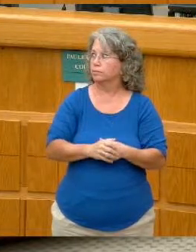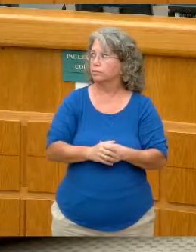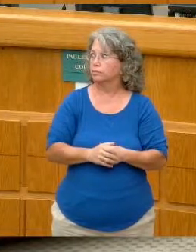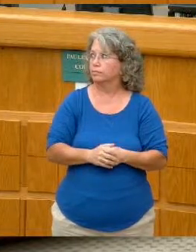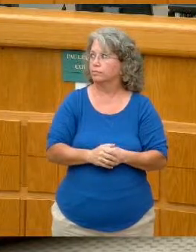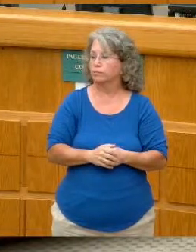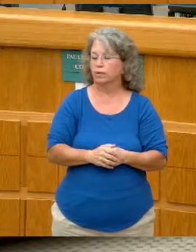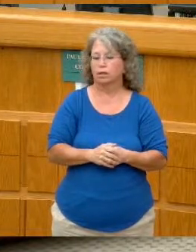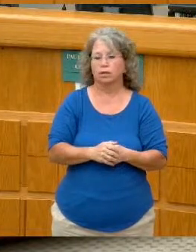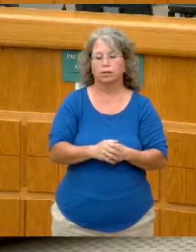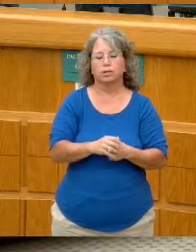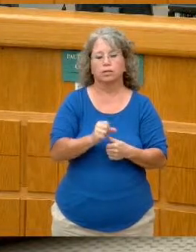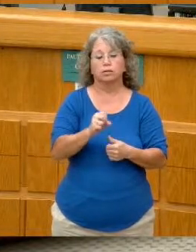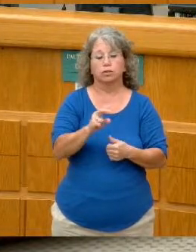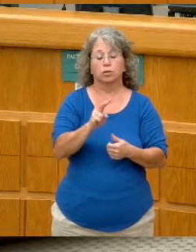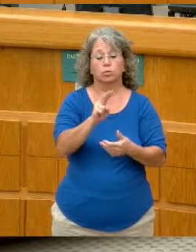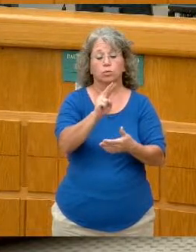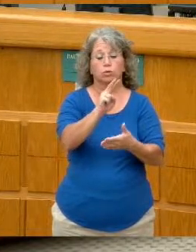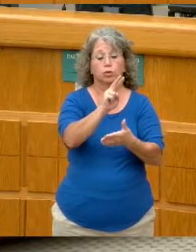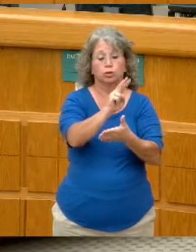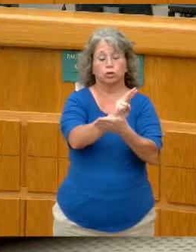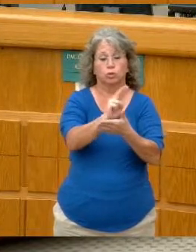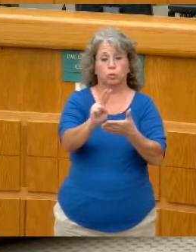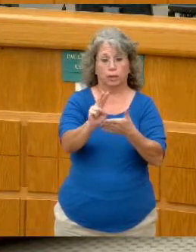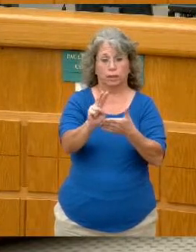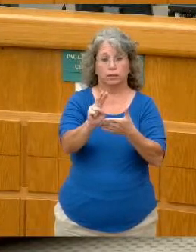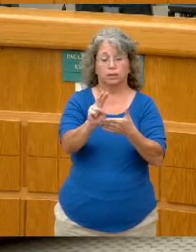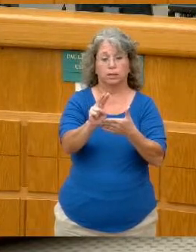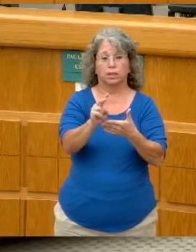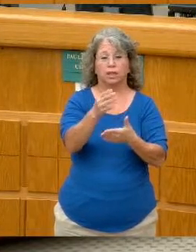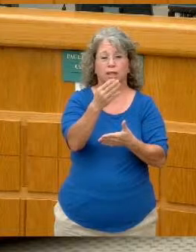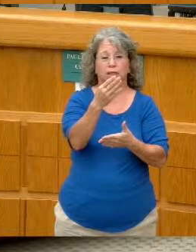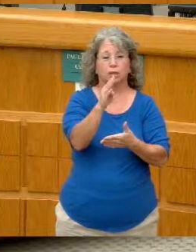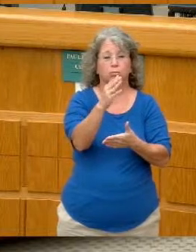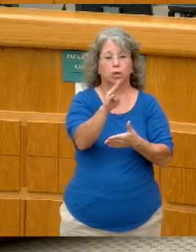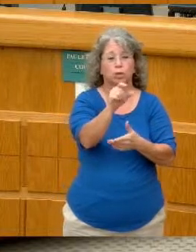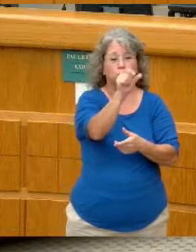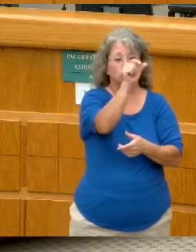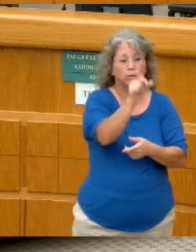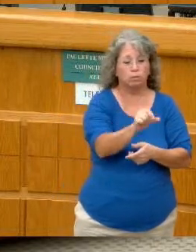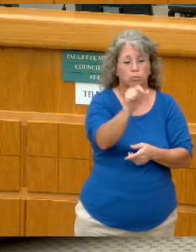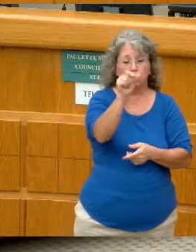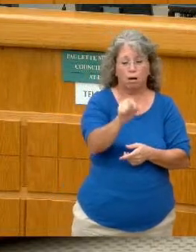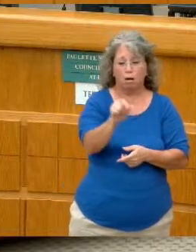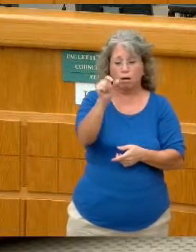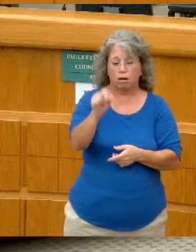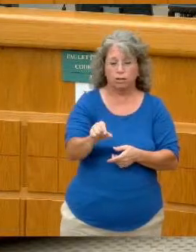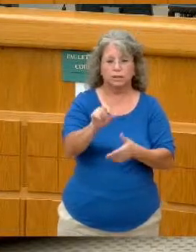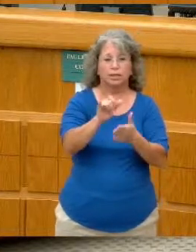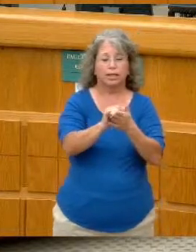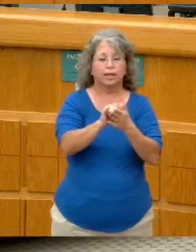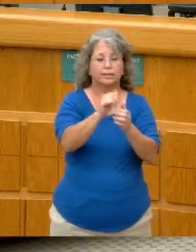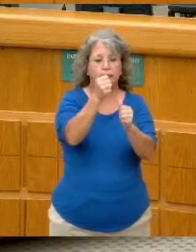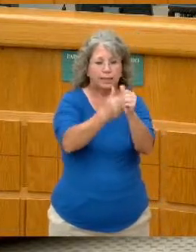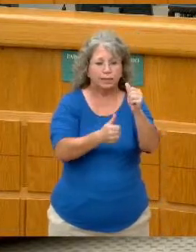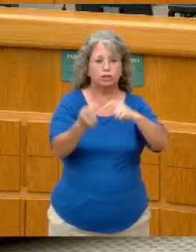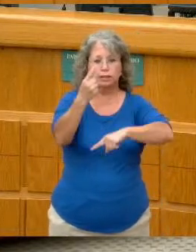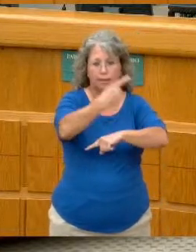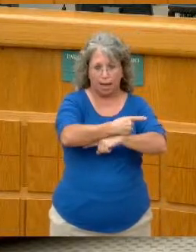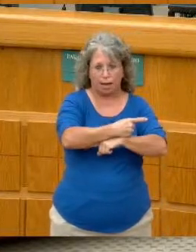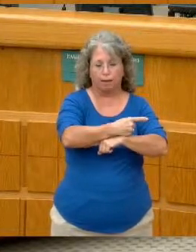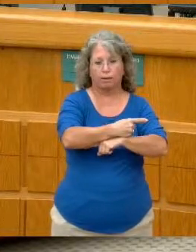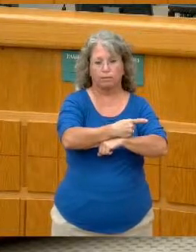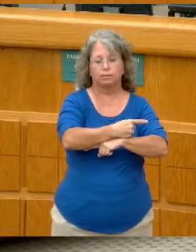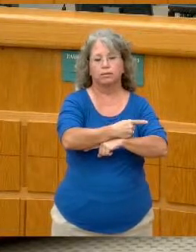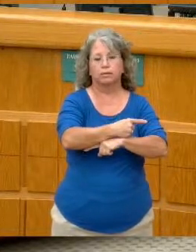and so 2-week perspective, the blue purplish bars are the ones identified for the day by primarily our